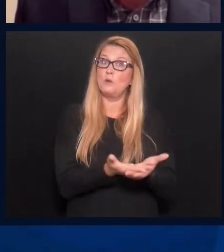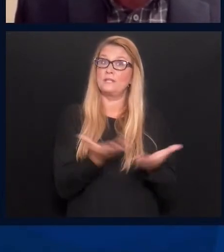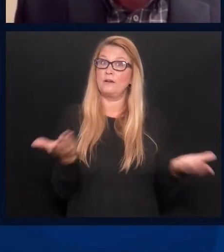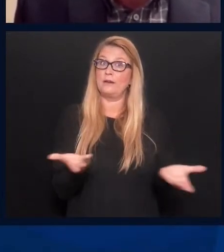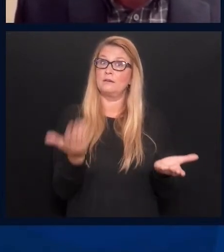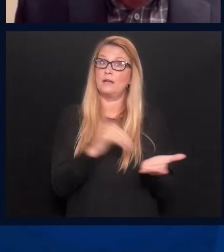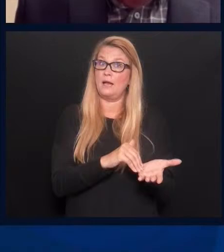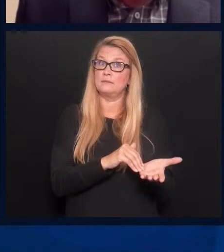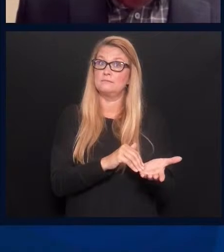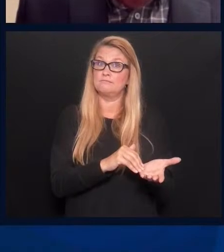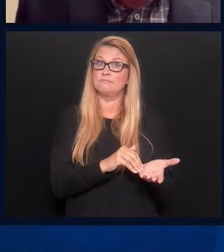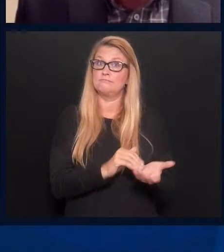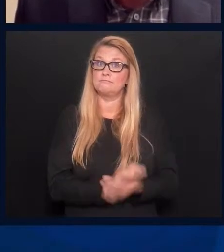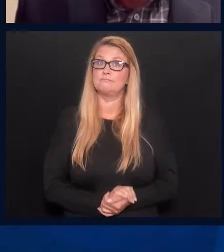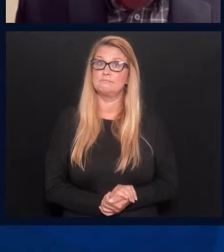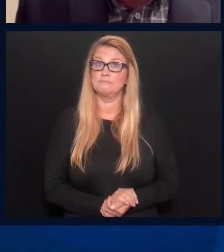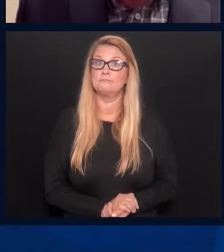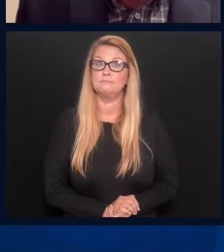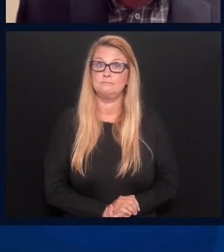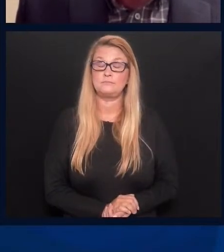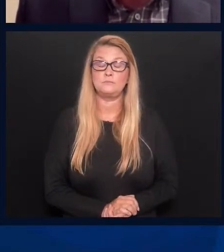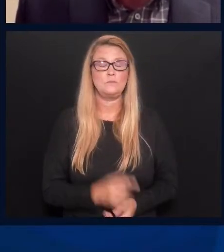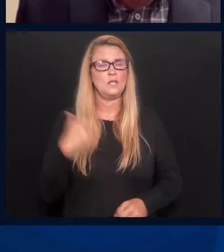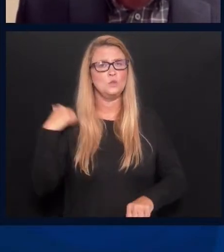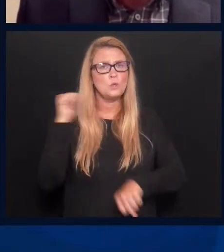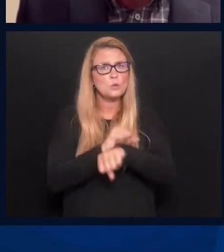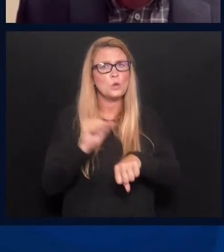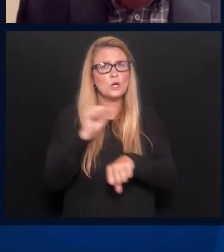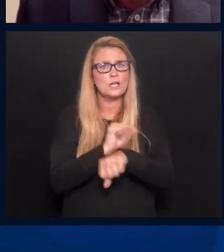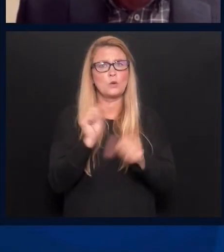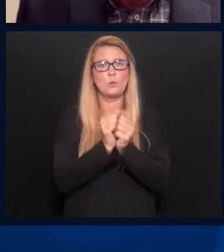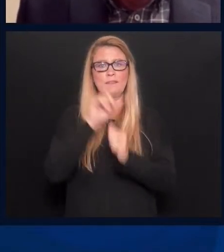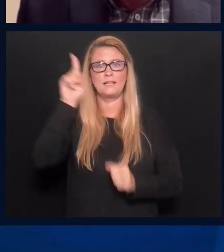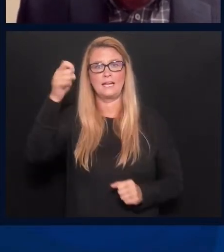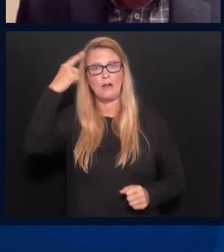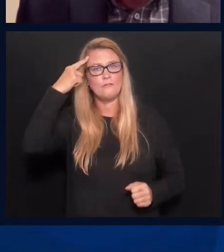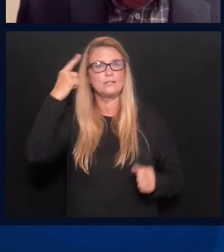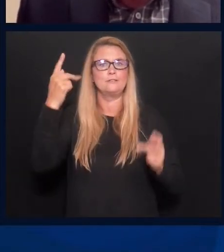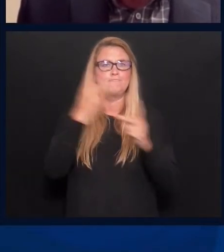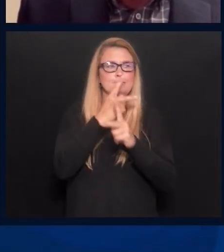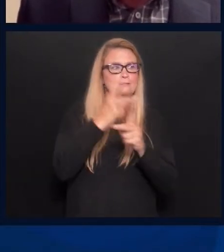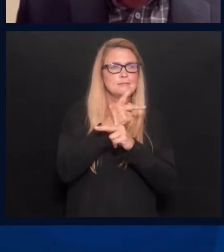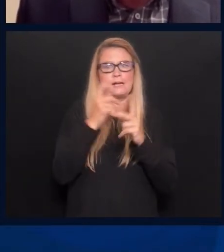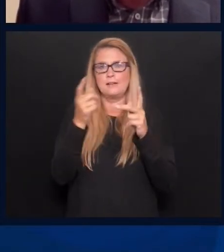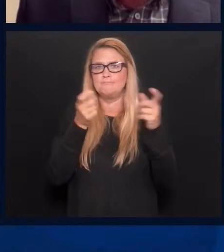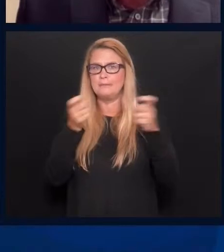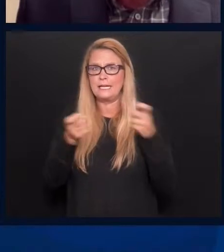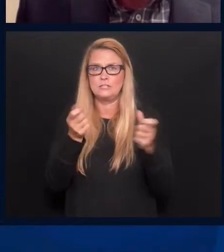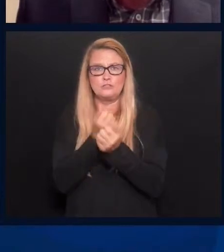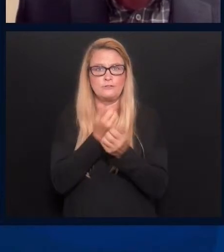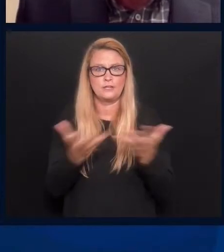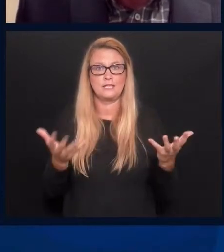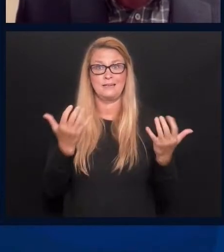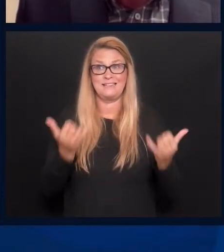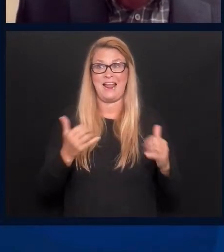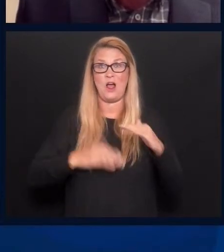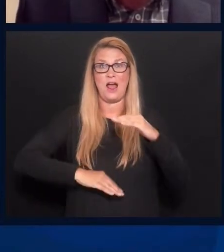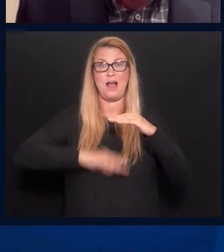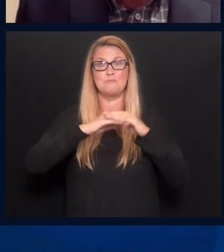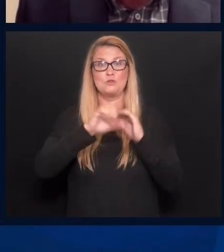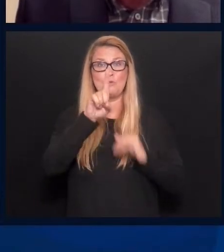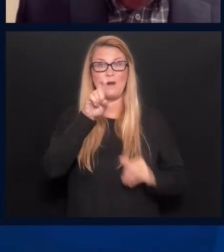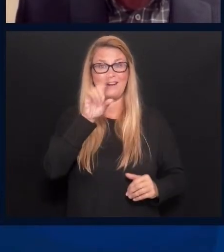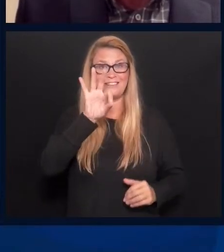us, and we're working hard with the governor to manage this, is we are already up to